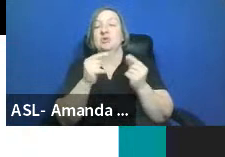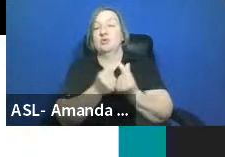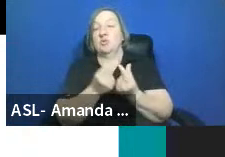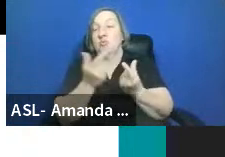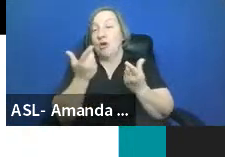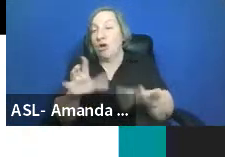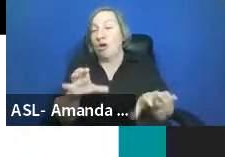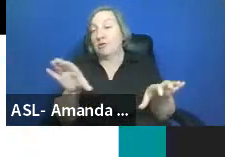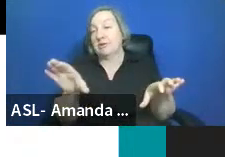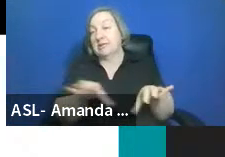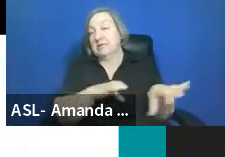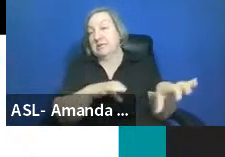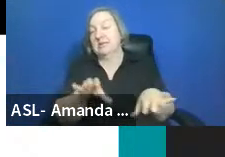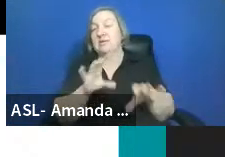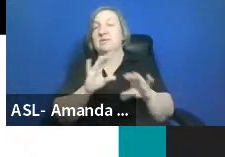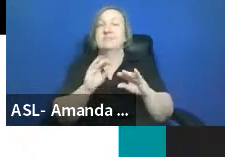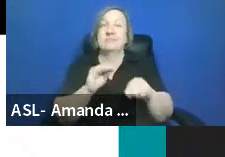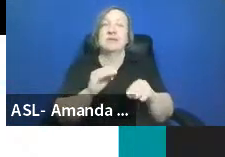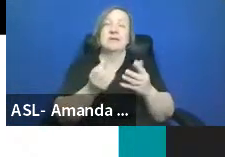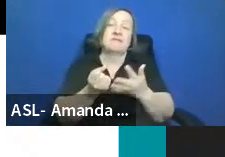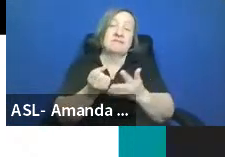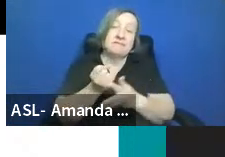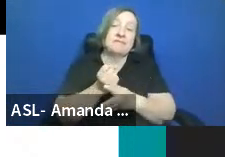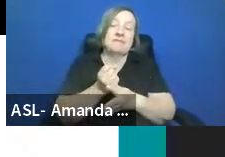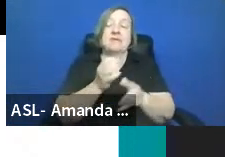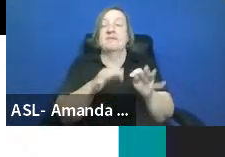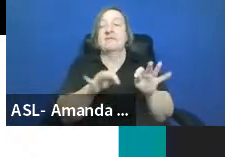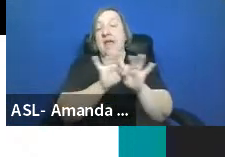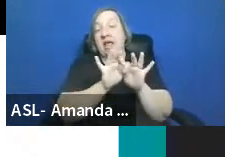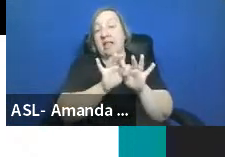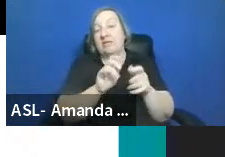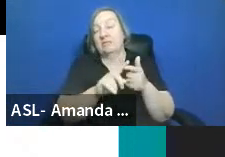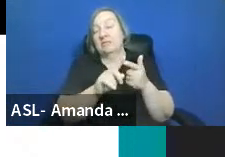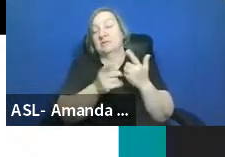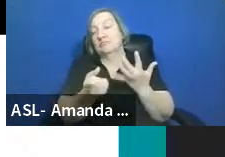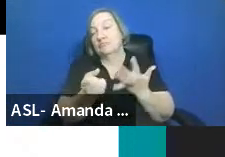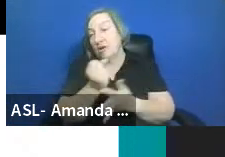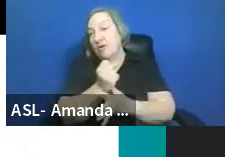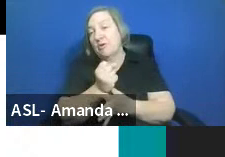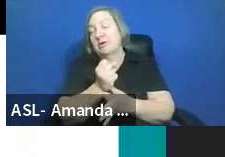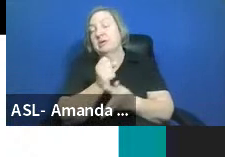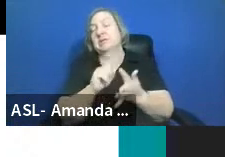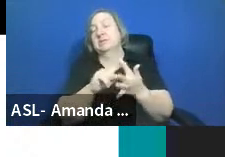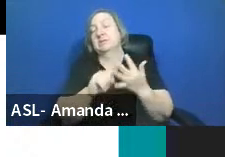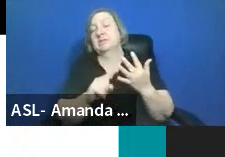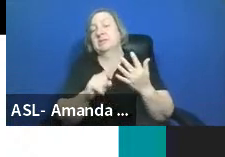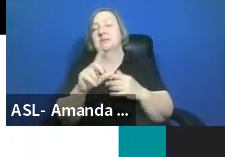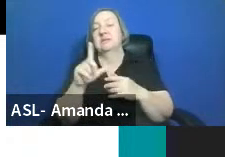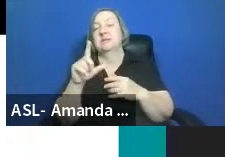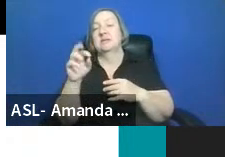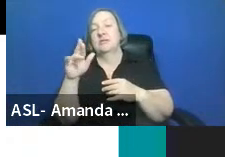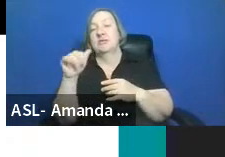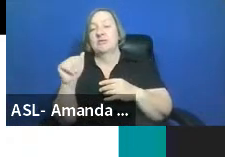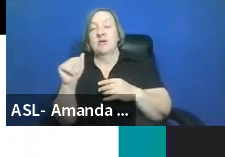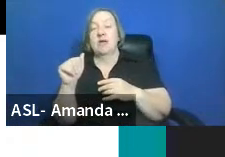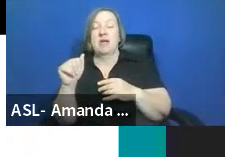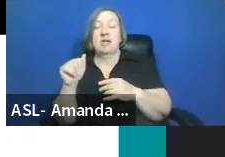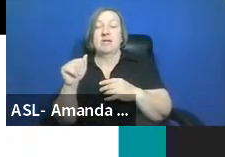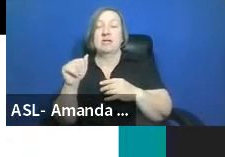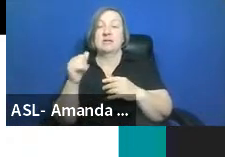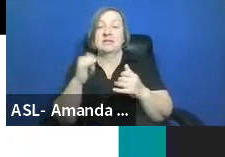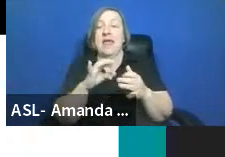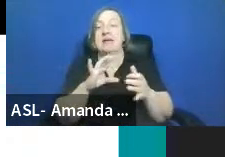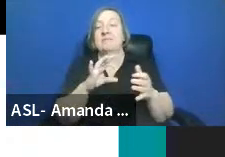put in place the values and the priorities. And Laura is threading it with